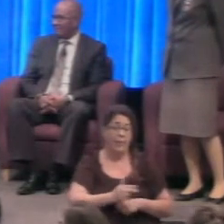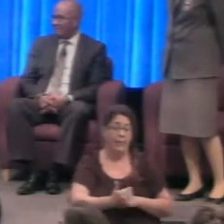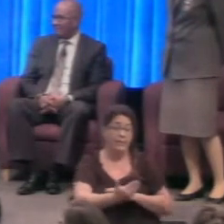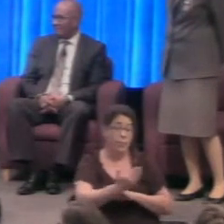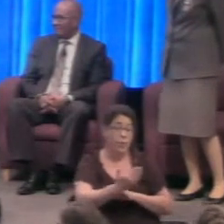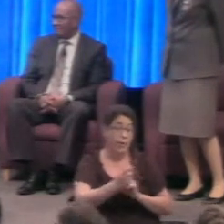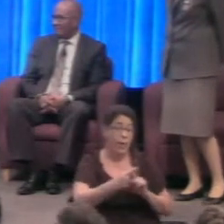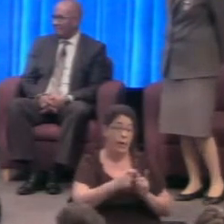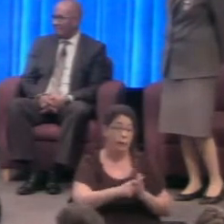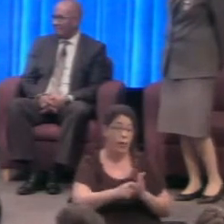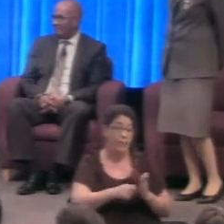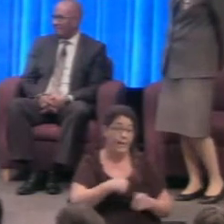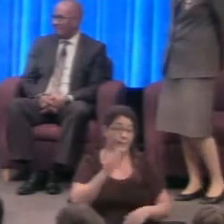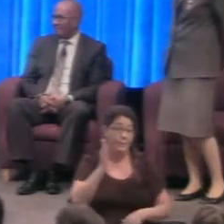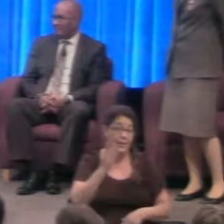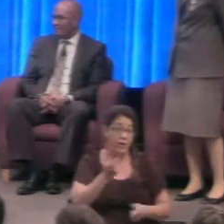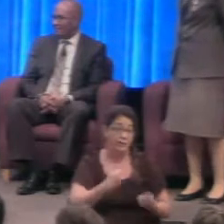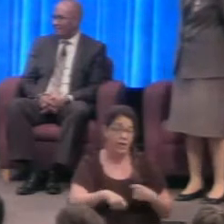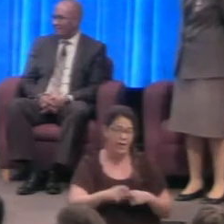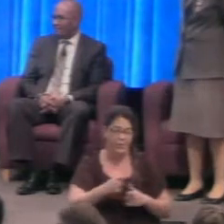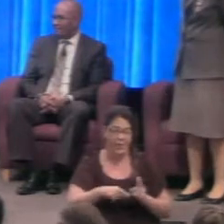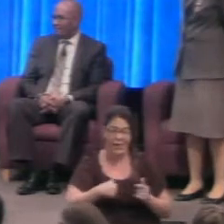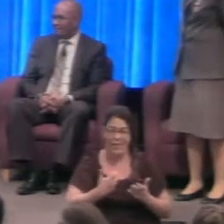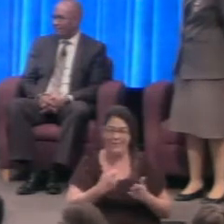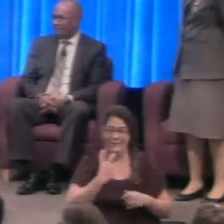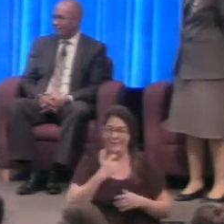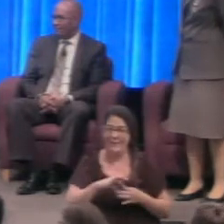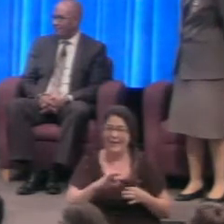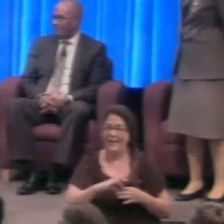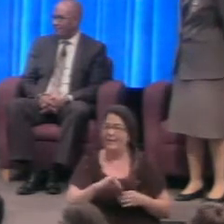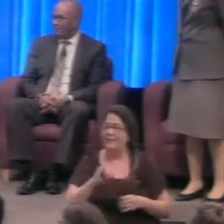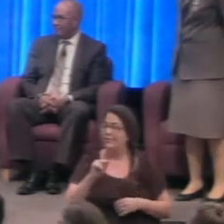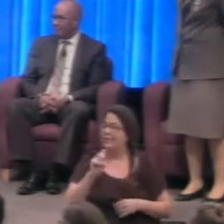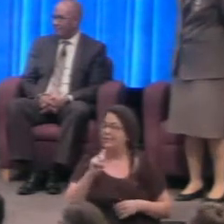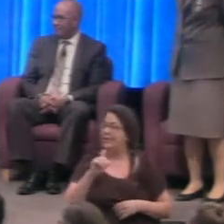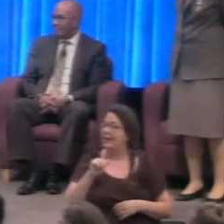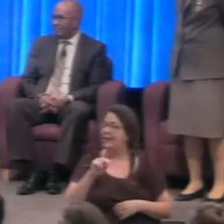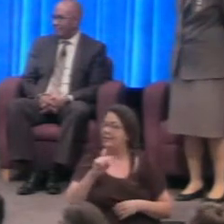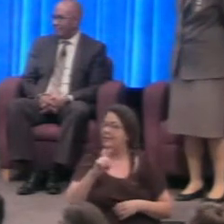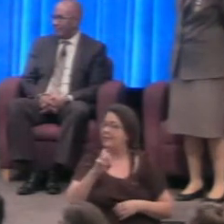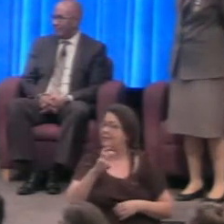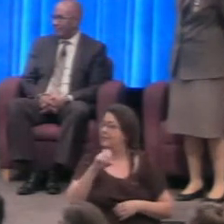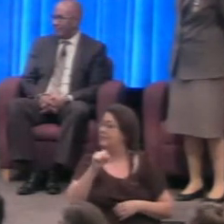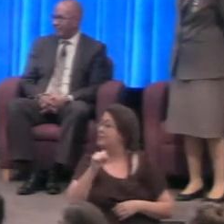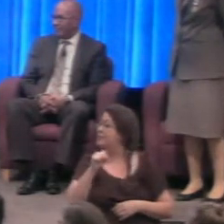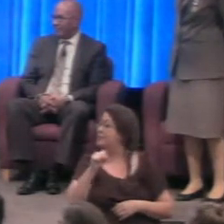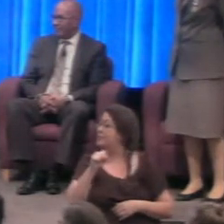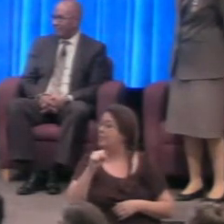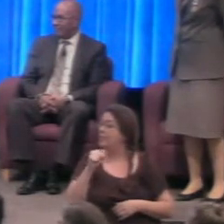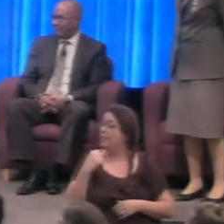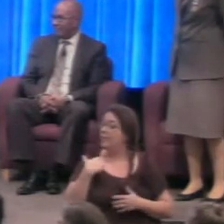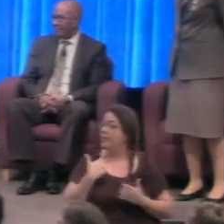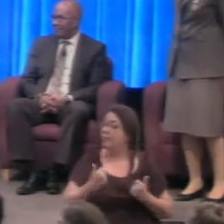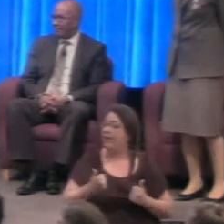here. But first, I want to recognize Danny Andrews for that being the bravest contracting officer I've ever met.